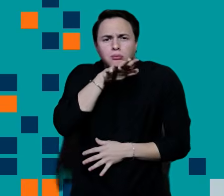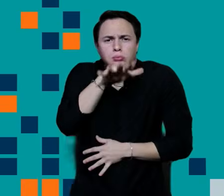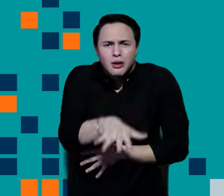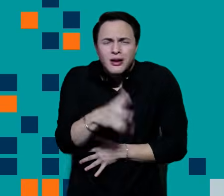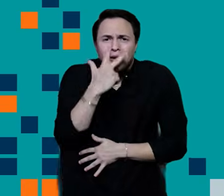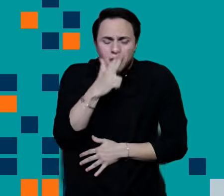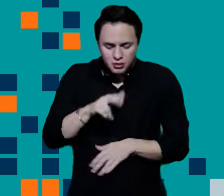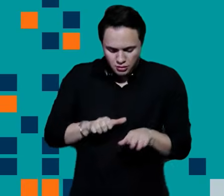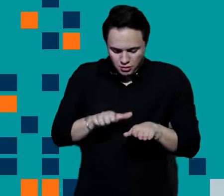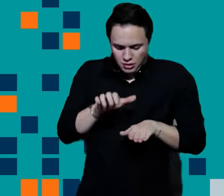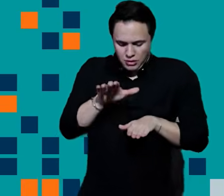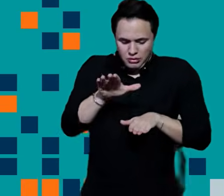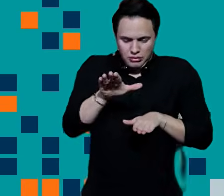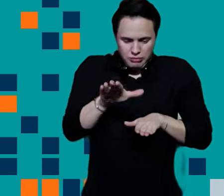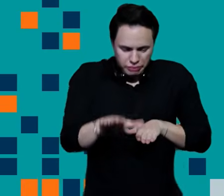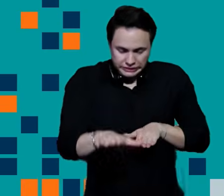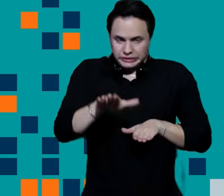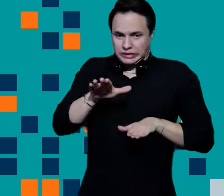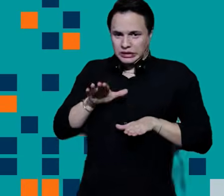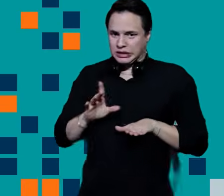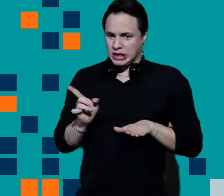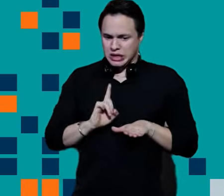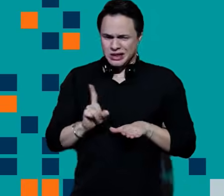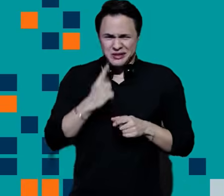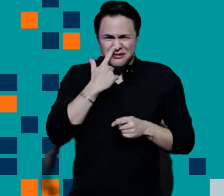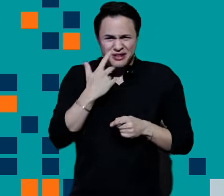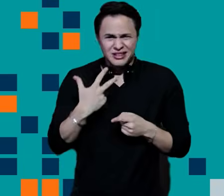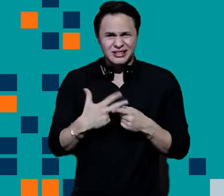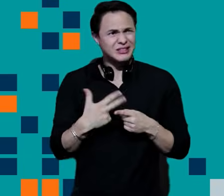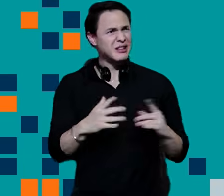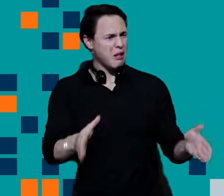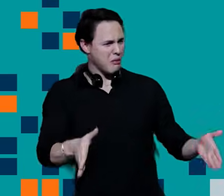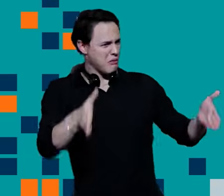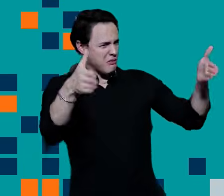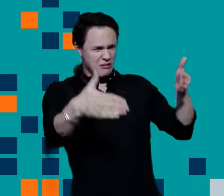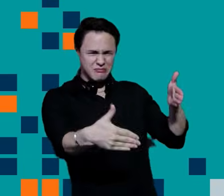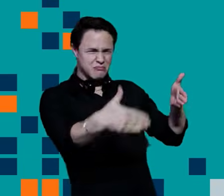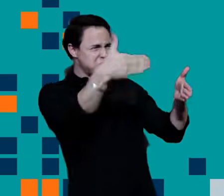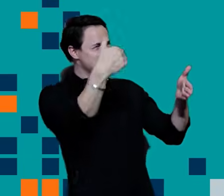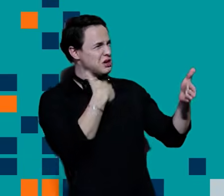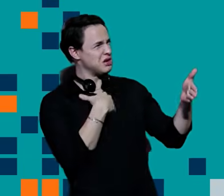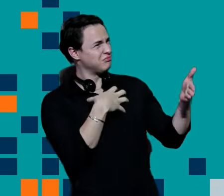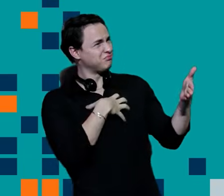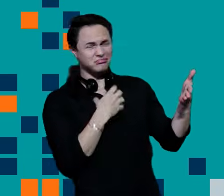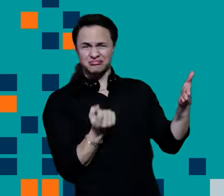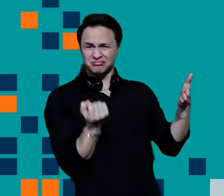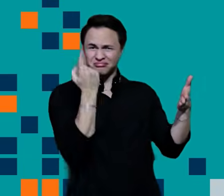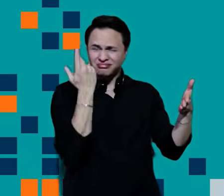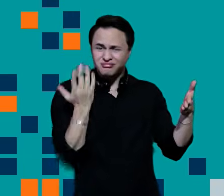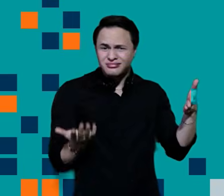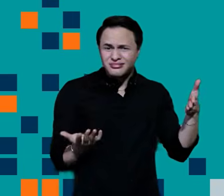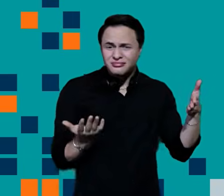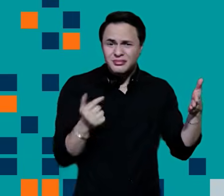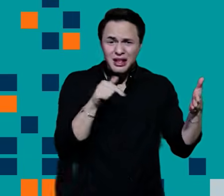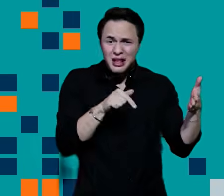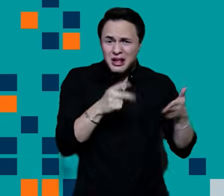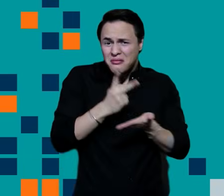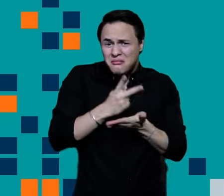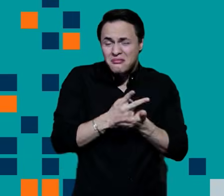foot because of the movement, the air, the bent walls, the distorted floors. And so it is